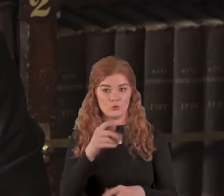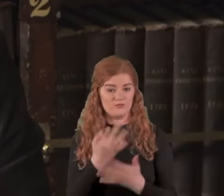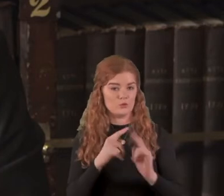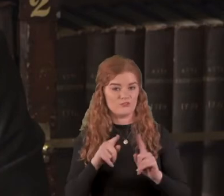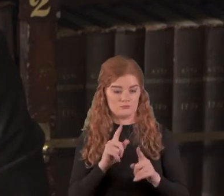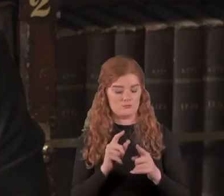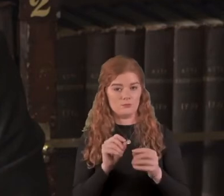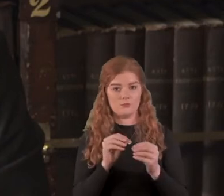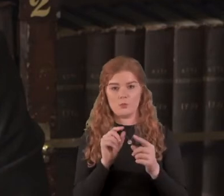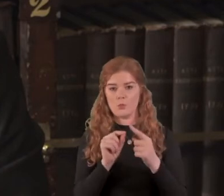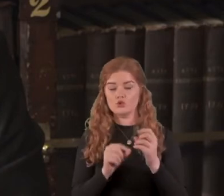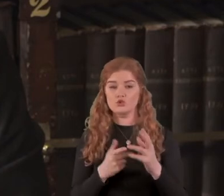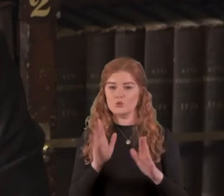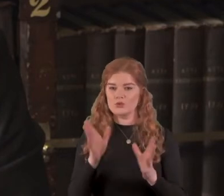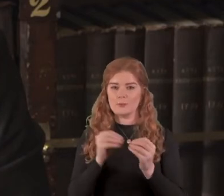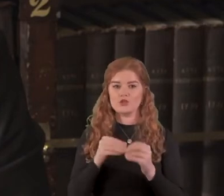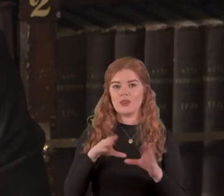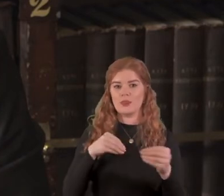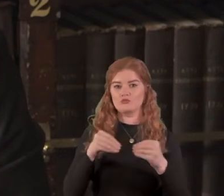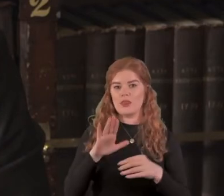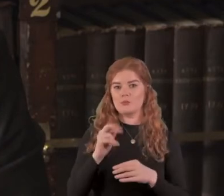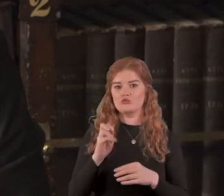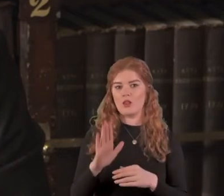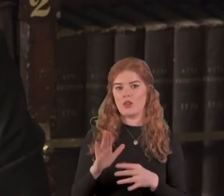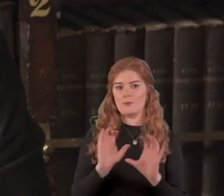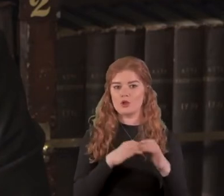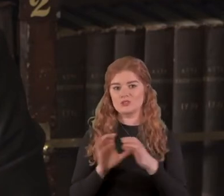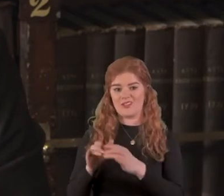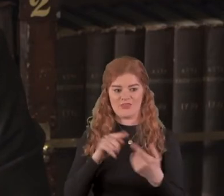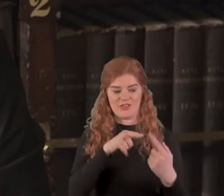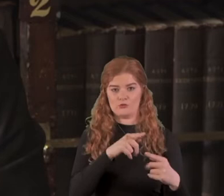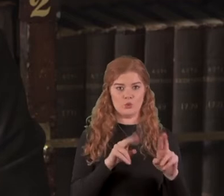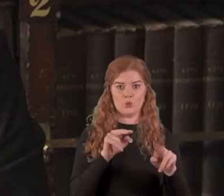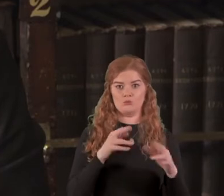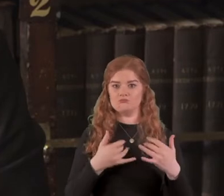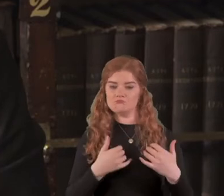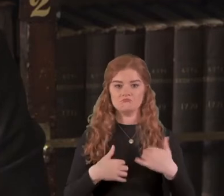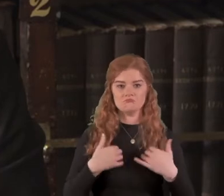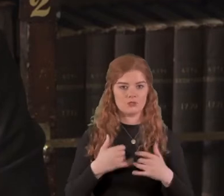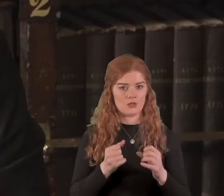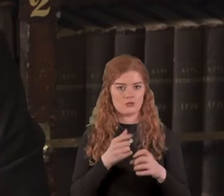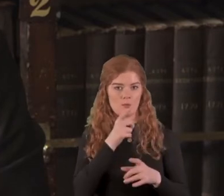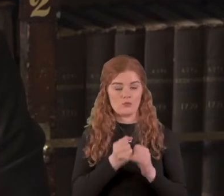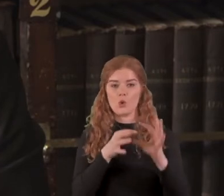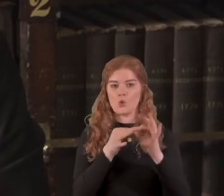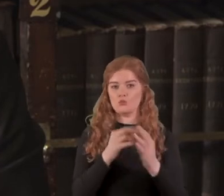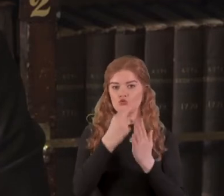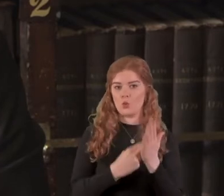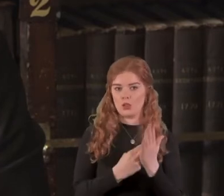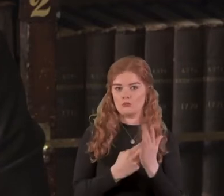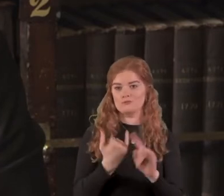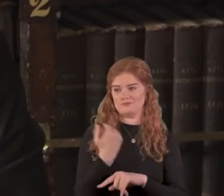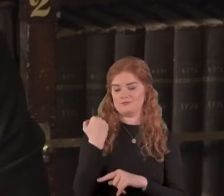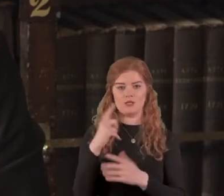important point there about the Liberal Party and their sudden newfound interest in Home Rule in 1910. And